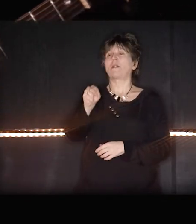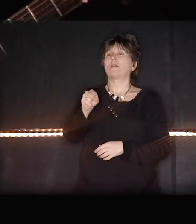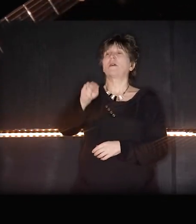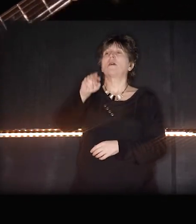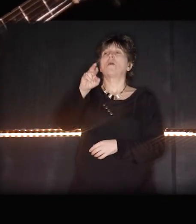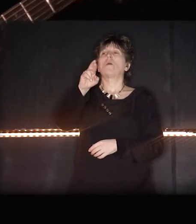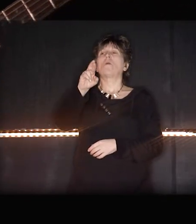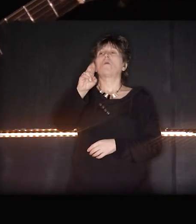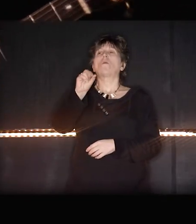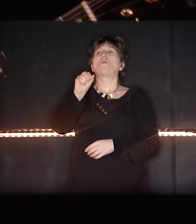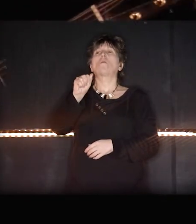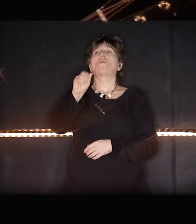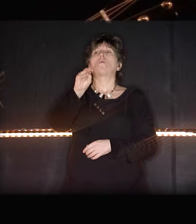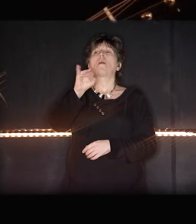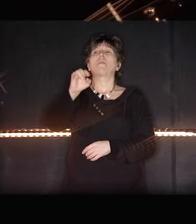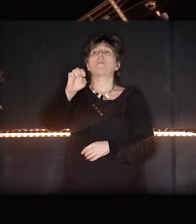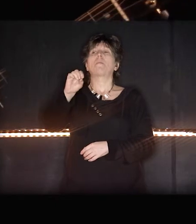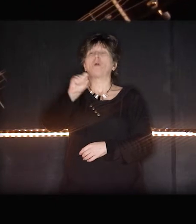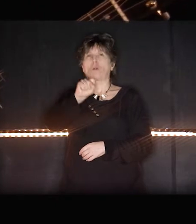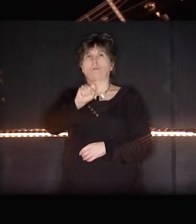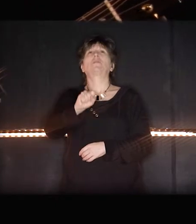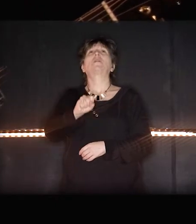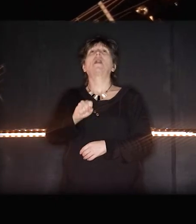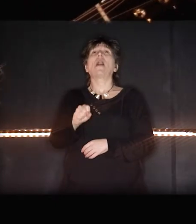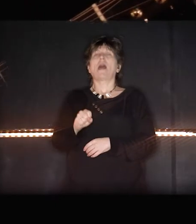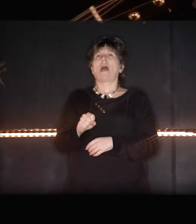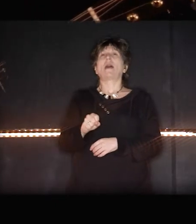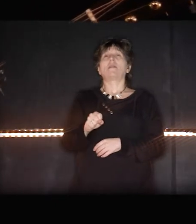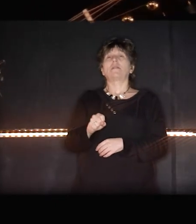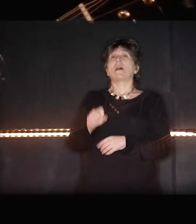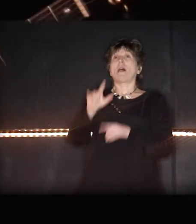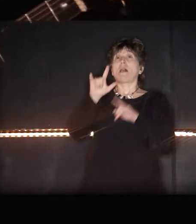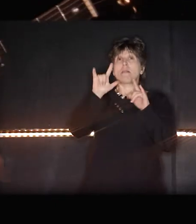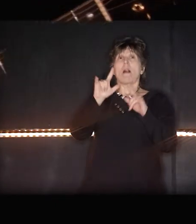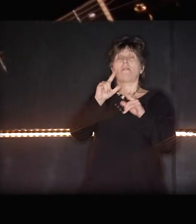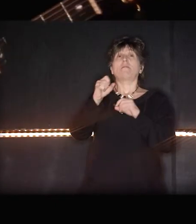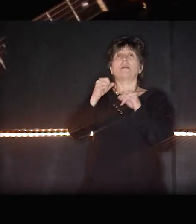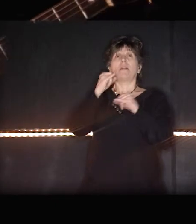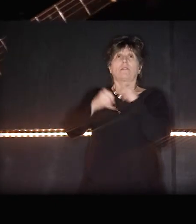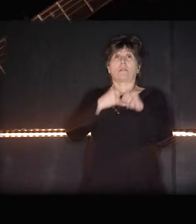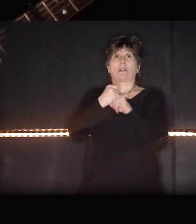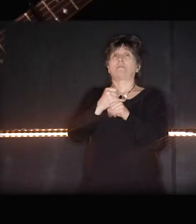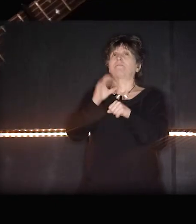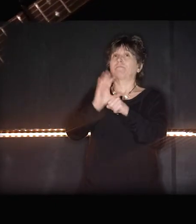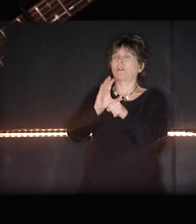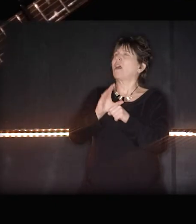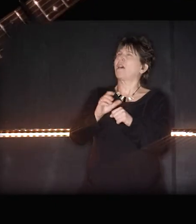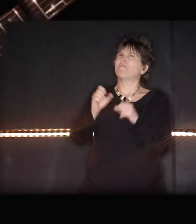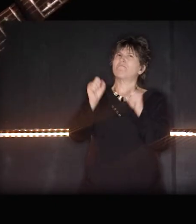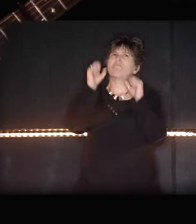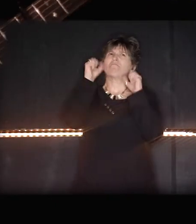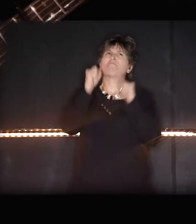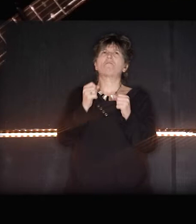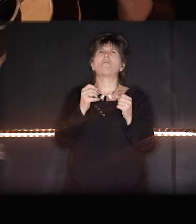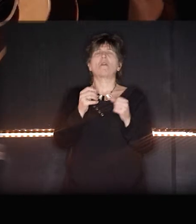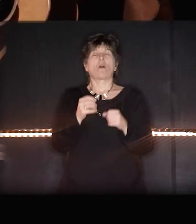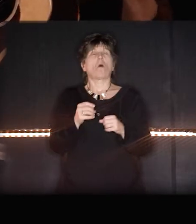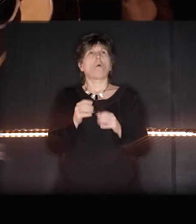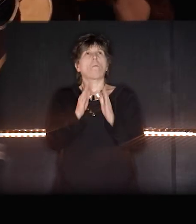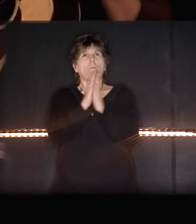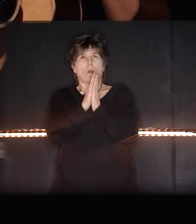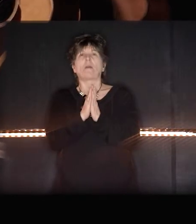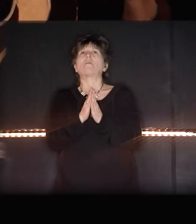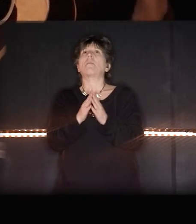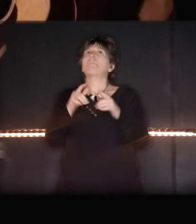Pastor Juan Ramos at Love International Ministries. Love International Ministries has an incredible ministry of